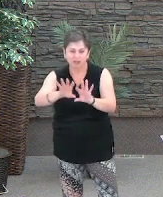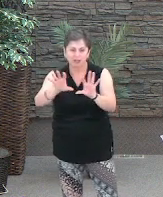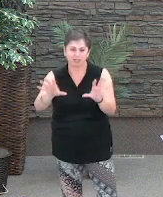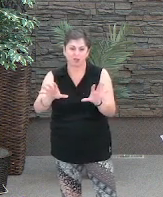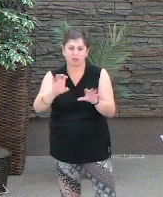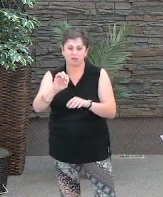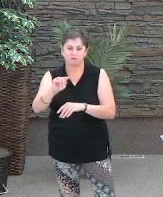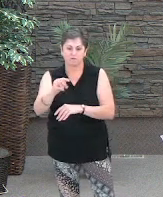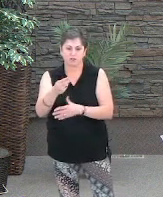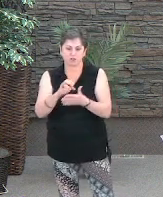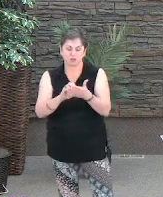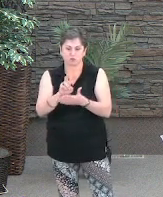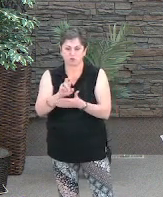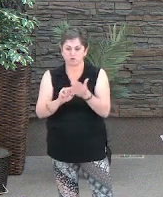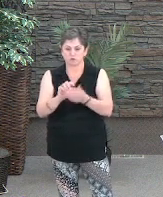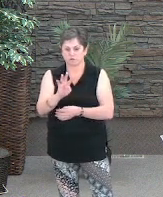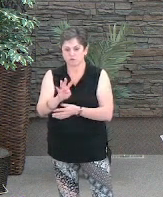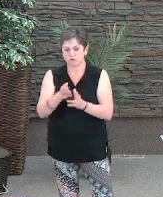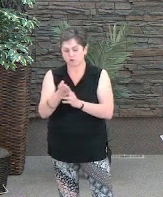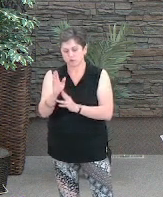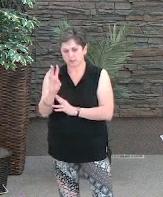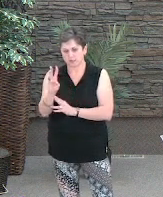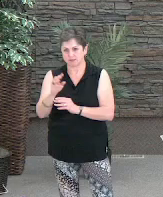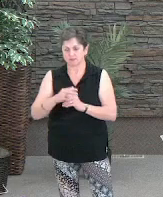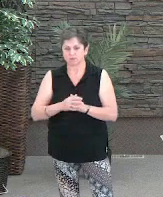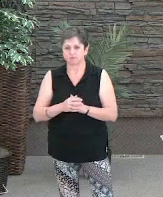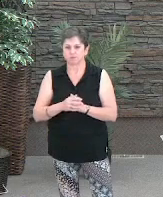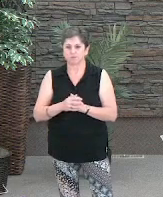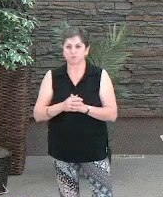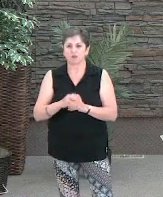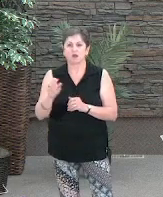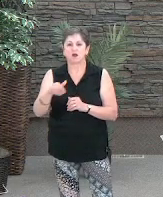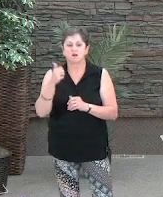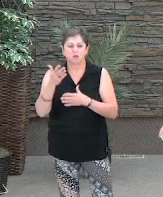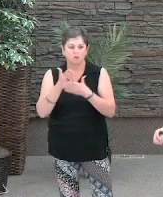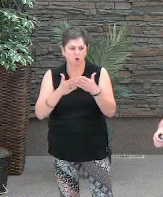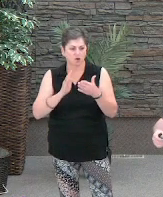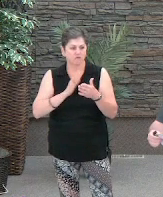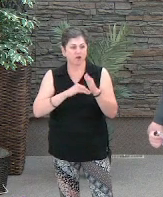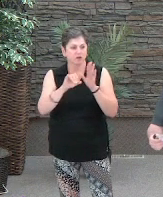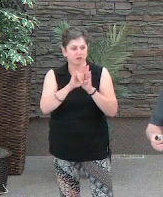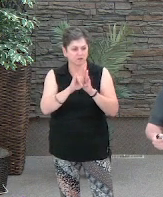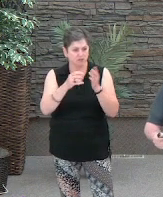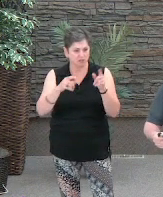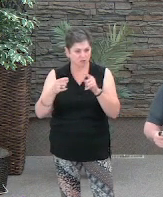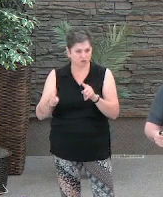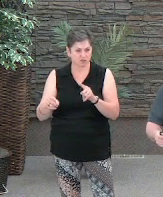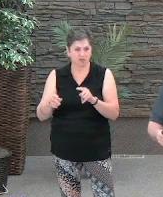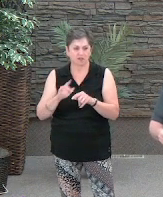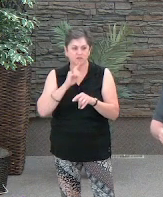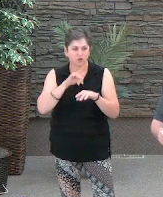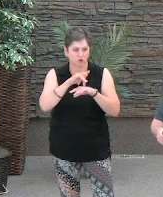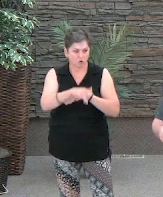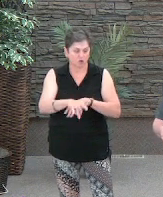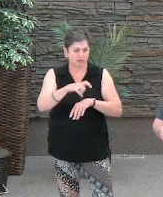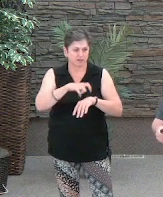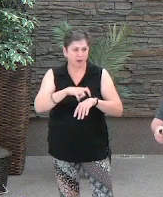in Ephesians chapter 4, verses 4 through 6. Another piece of our identity that comes in this very early